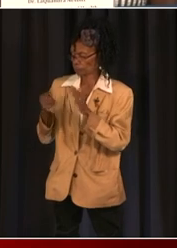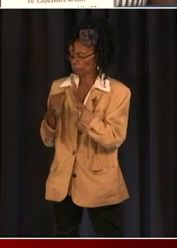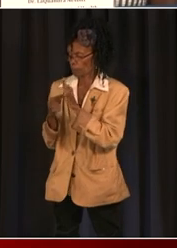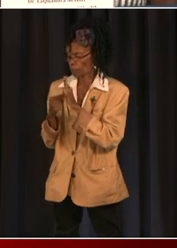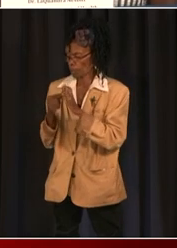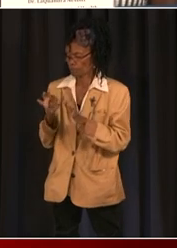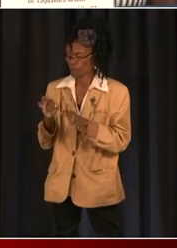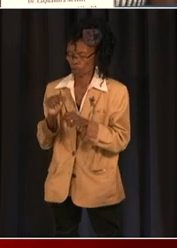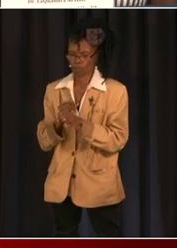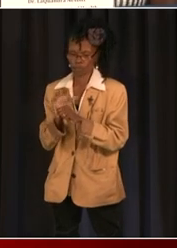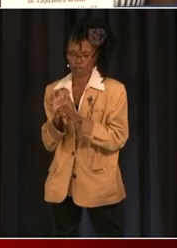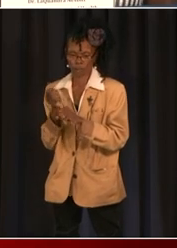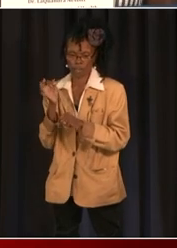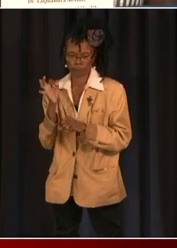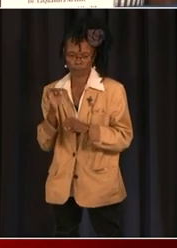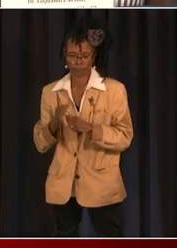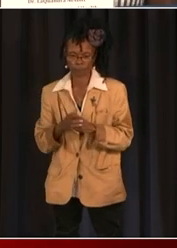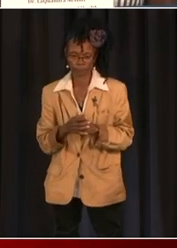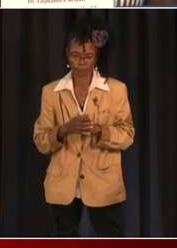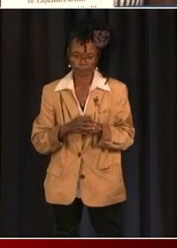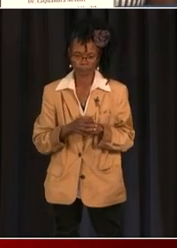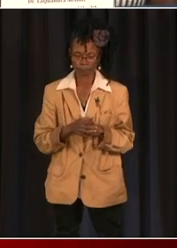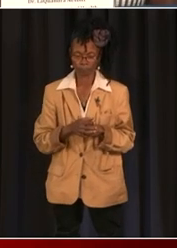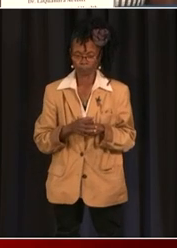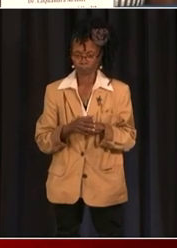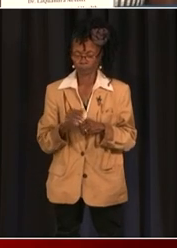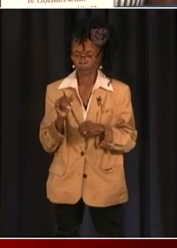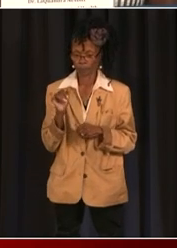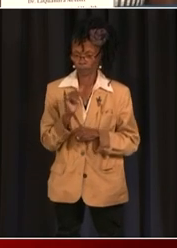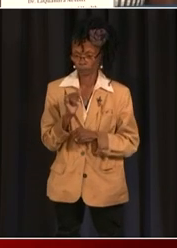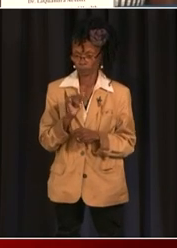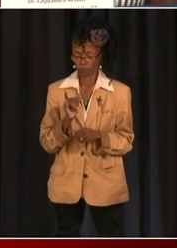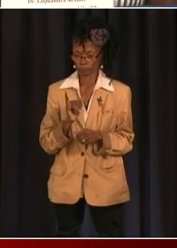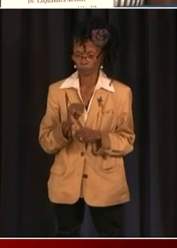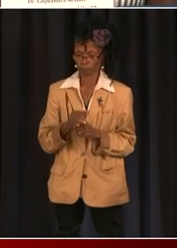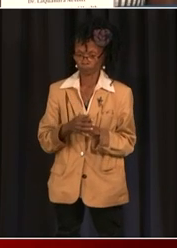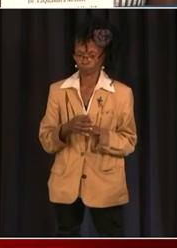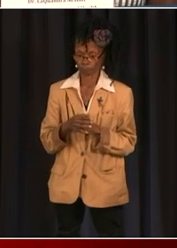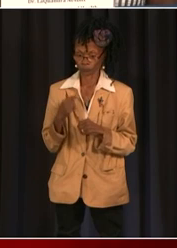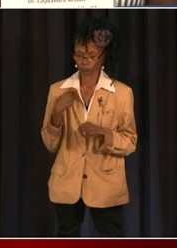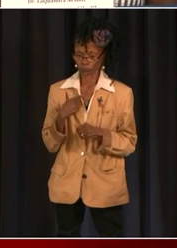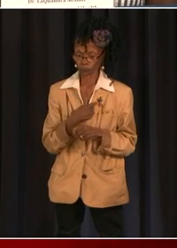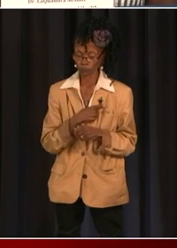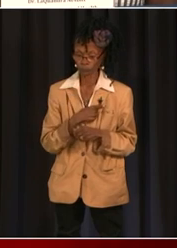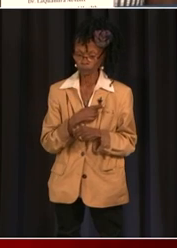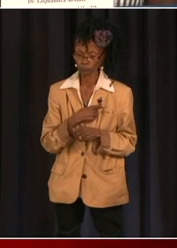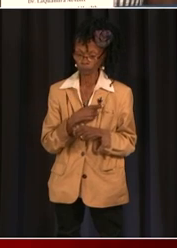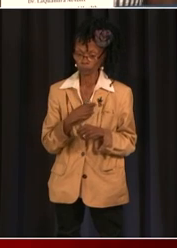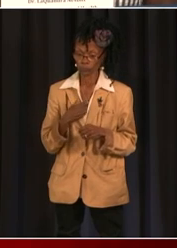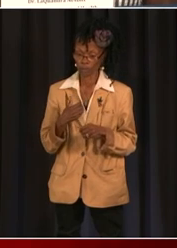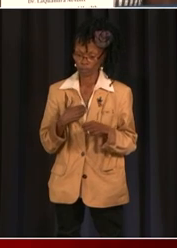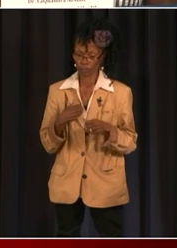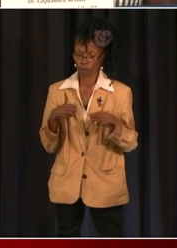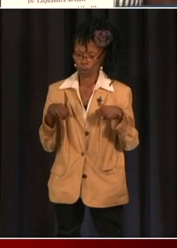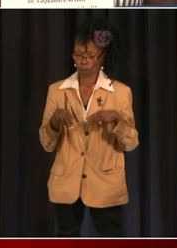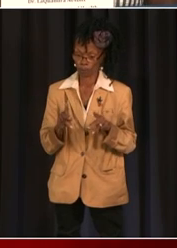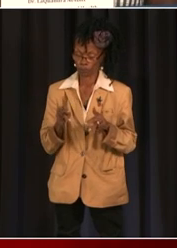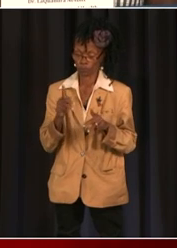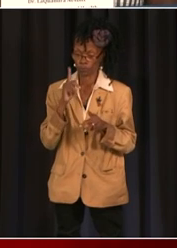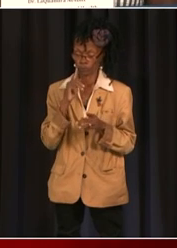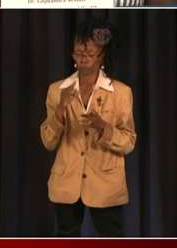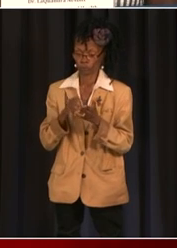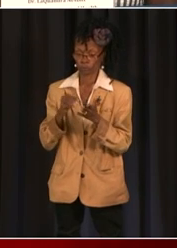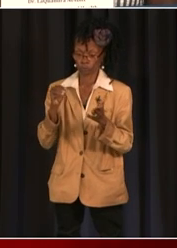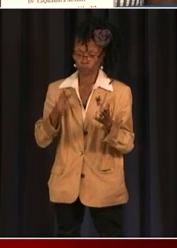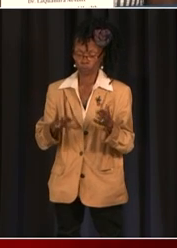COVID-19. In addition to getting back to school, we want to have an opportunity for our students to be engaged in their